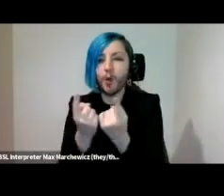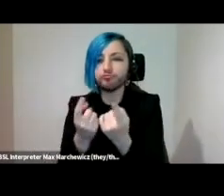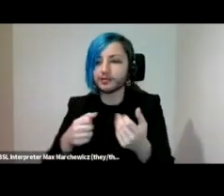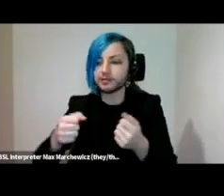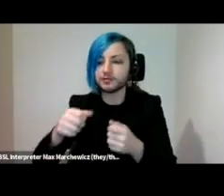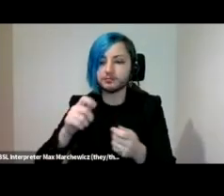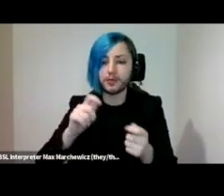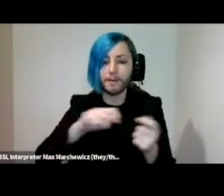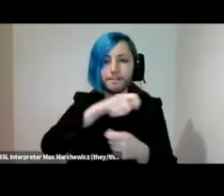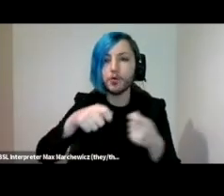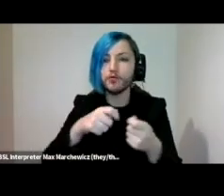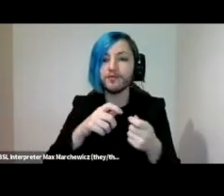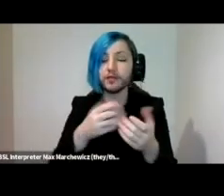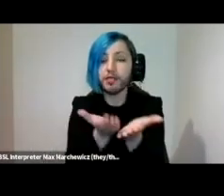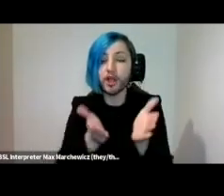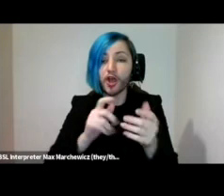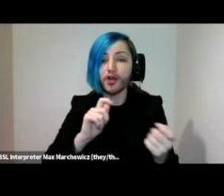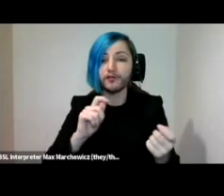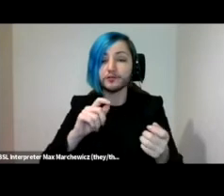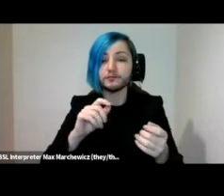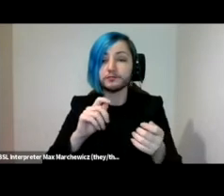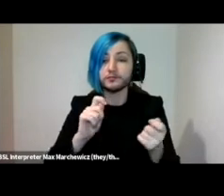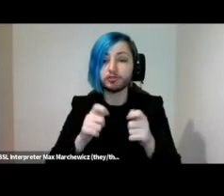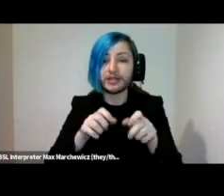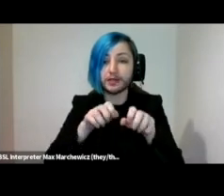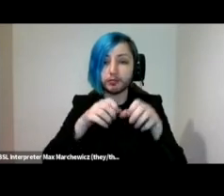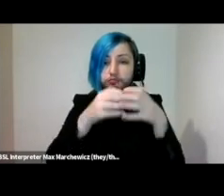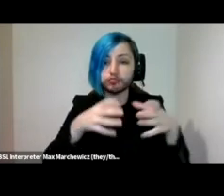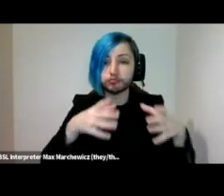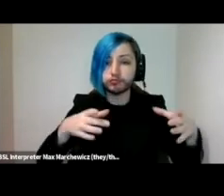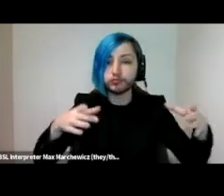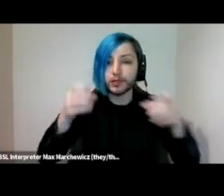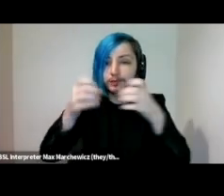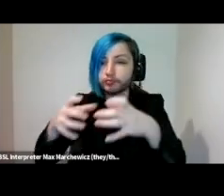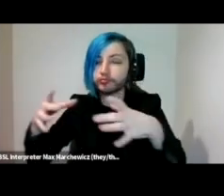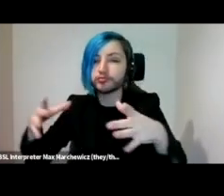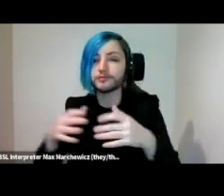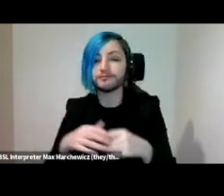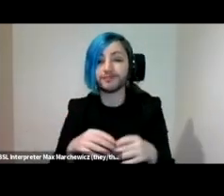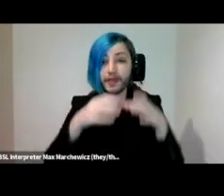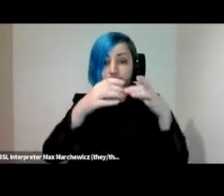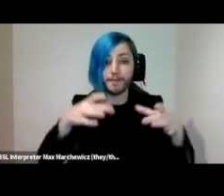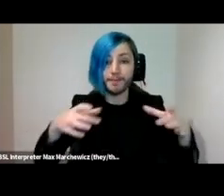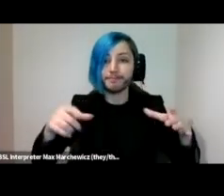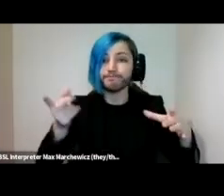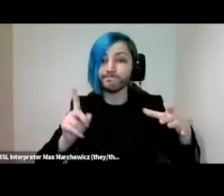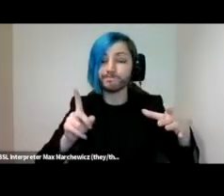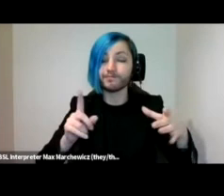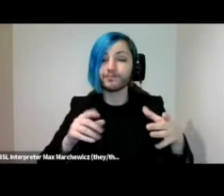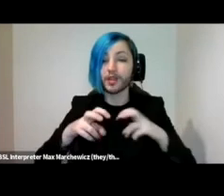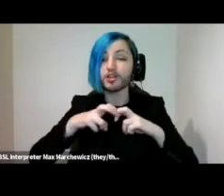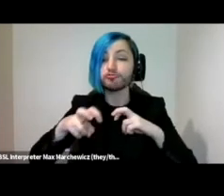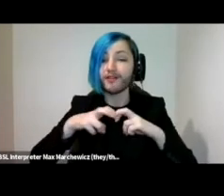in curvature ripple out across our rubber sheet, and those are our traveling gravitational signals, our gravitational